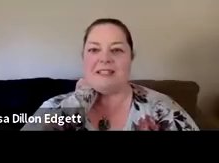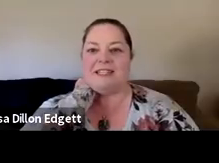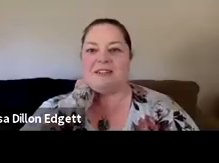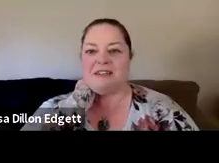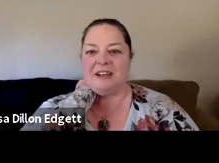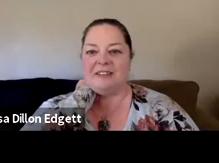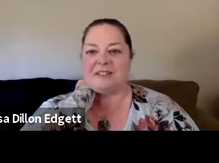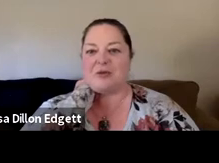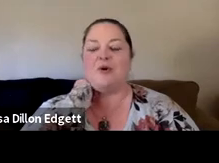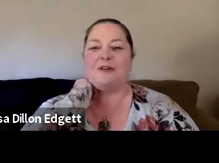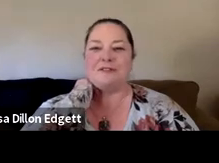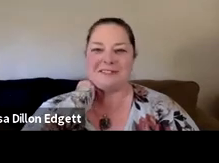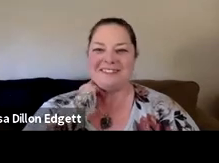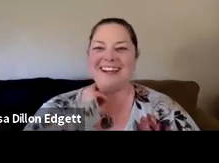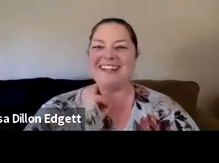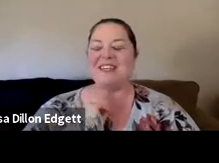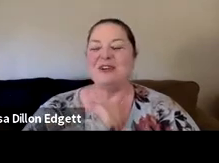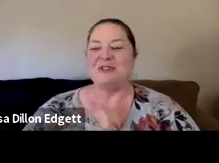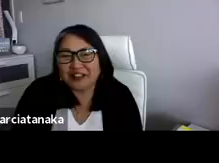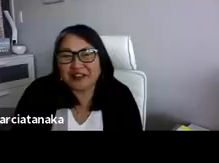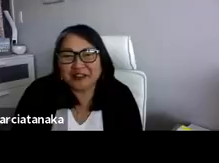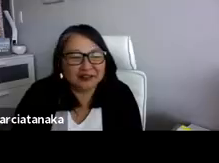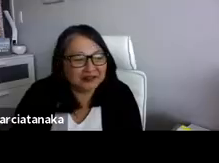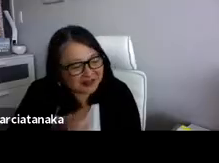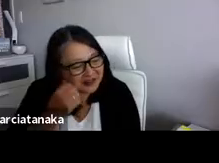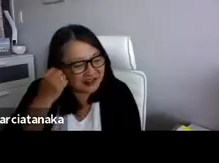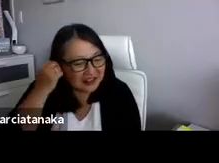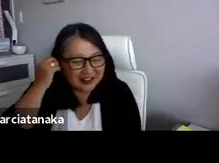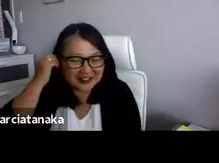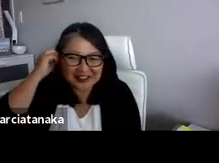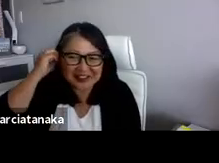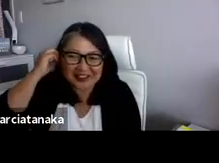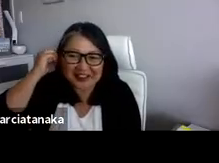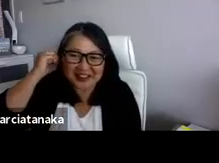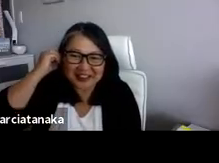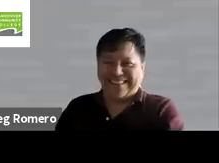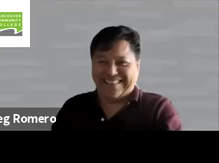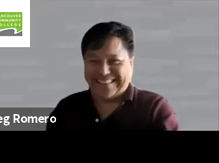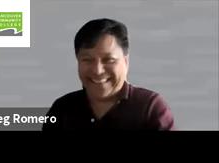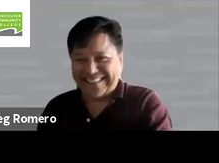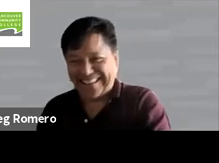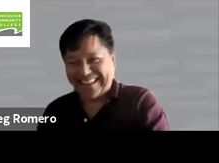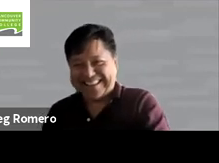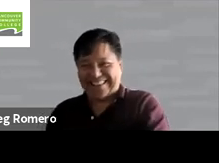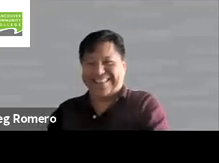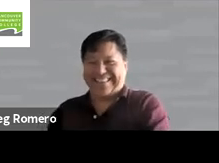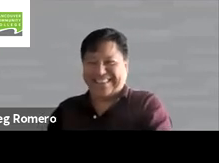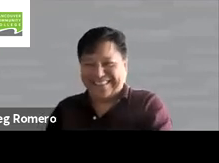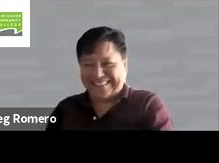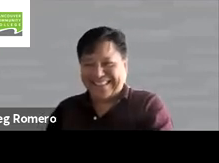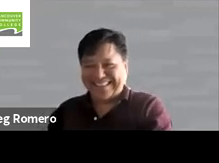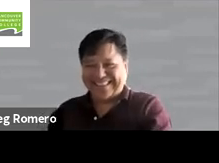quite a deal on this course, right? Yeah, what a deal. It's almost free. Gee, yeah.